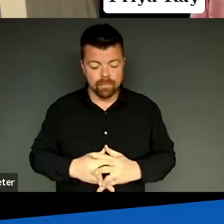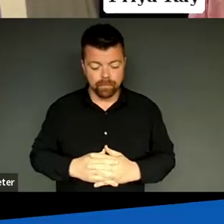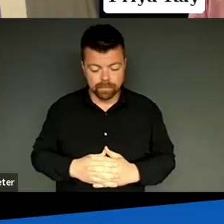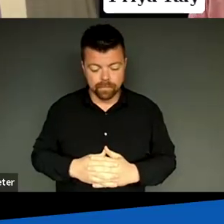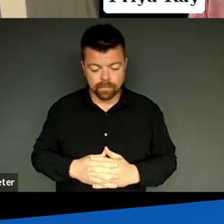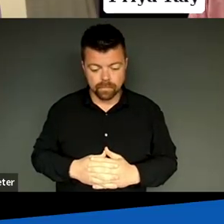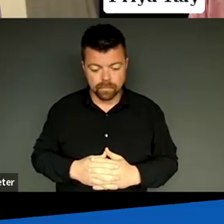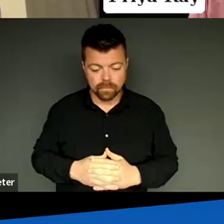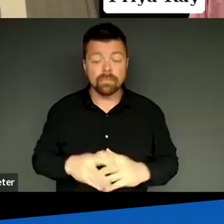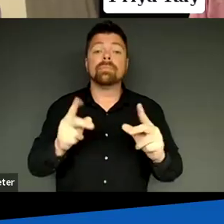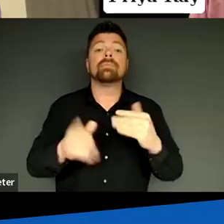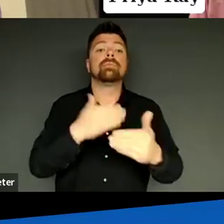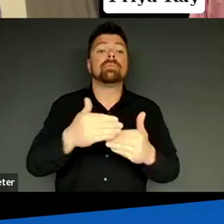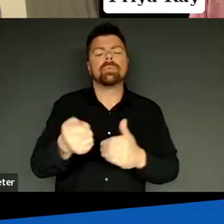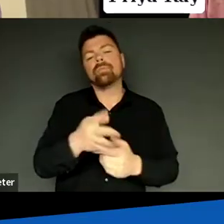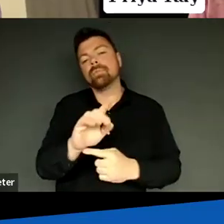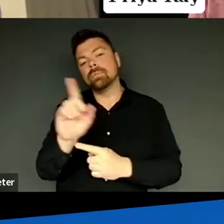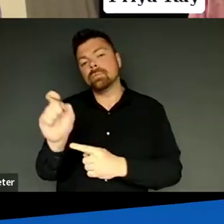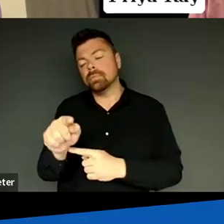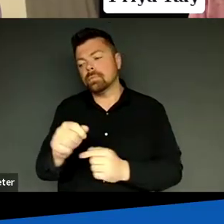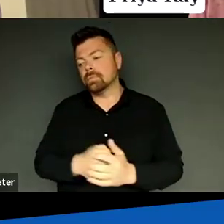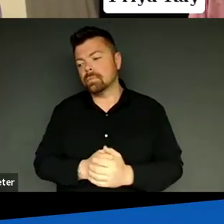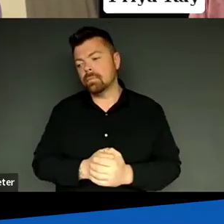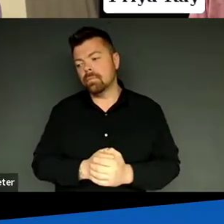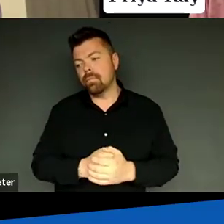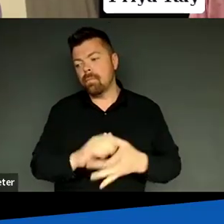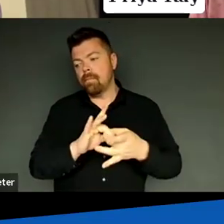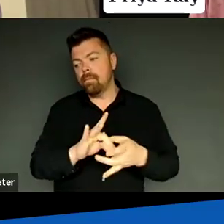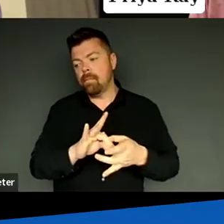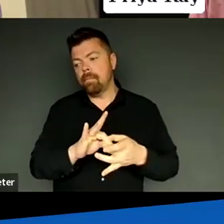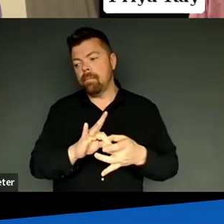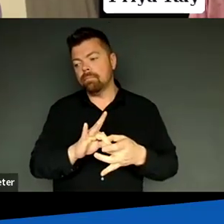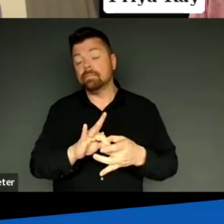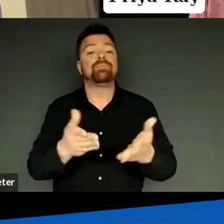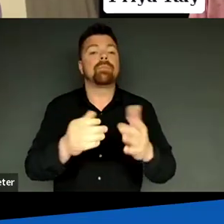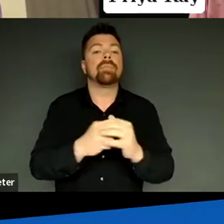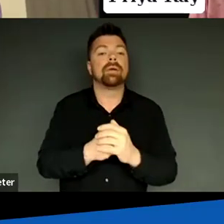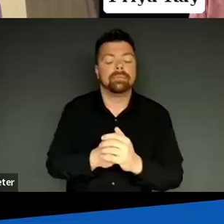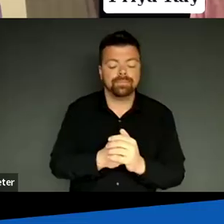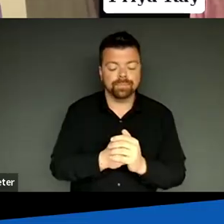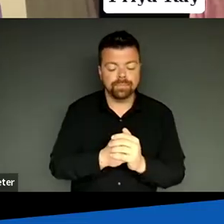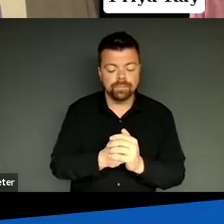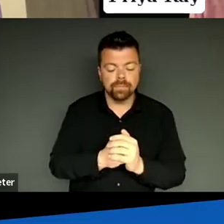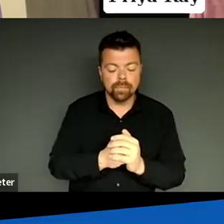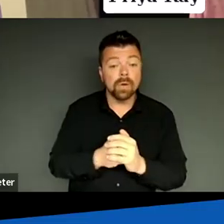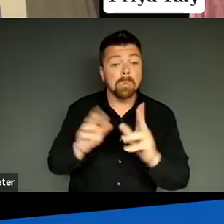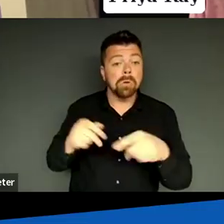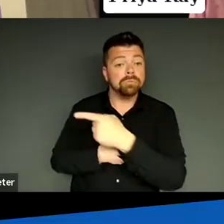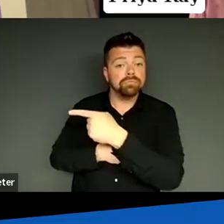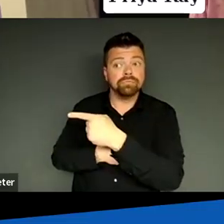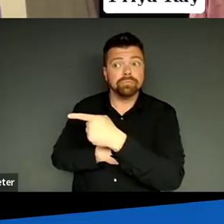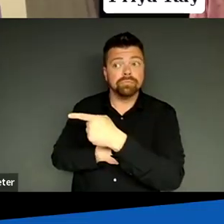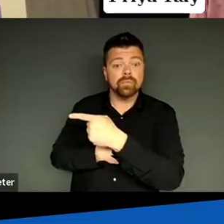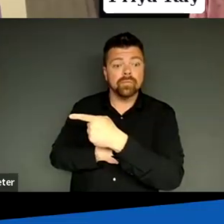let's see, there's a couple more questions about oh, here we go. Somebody with